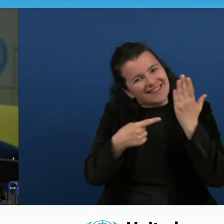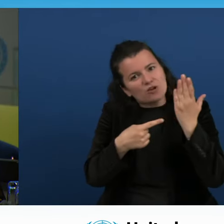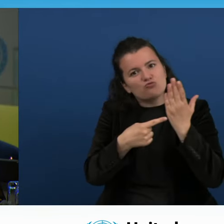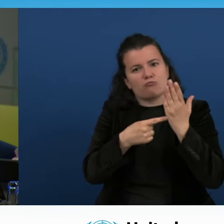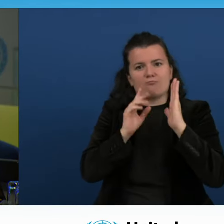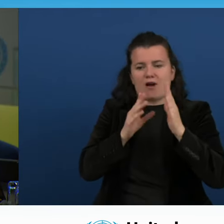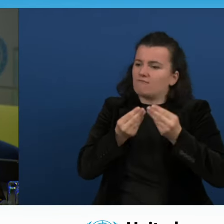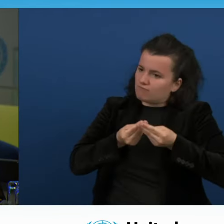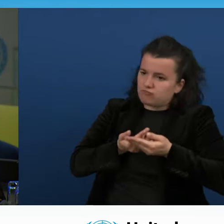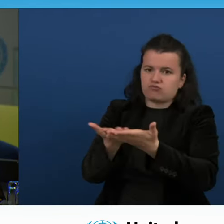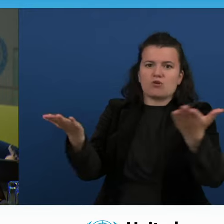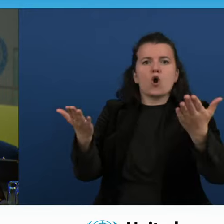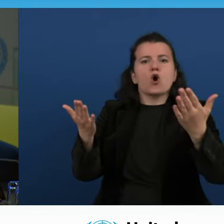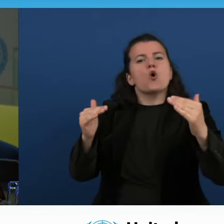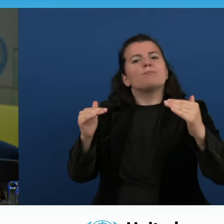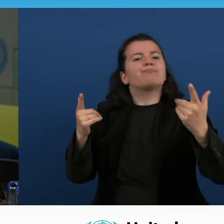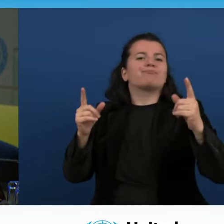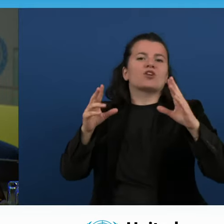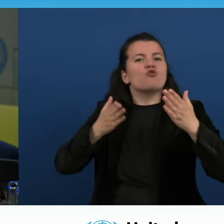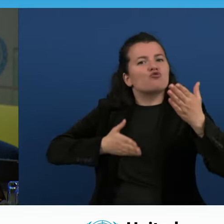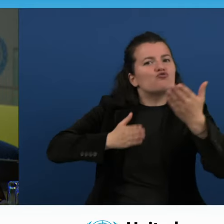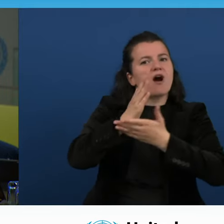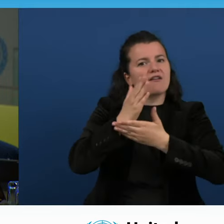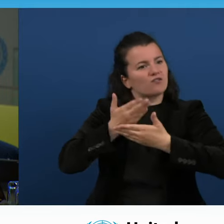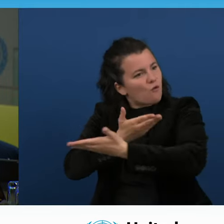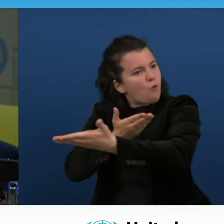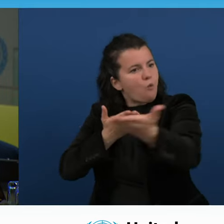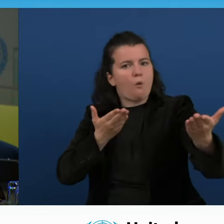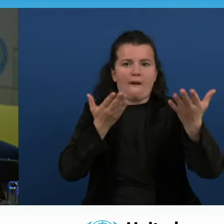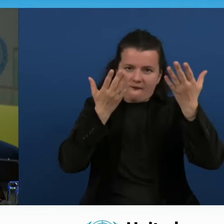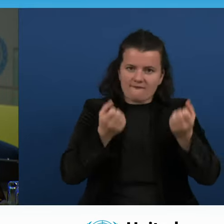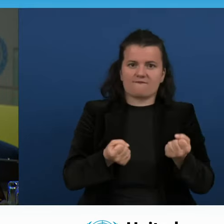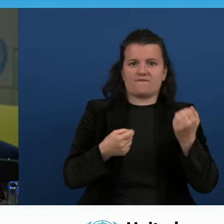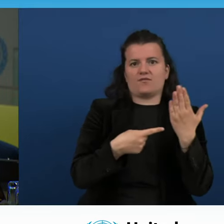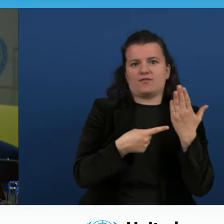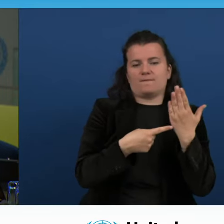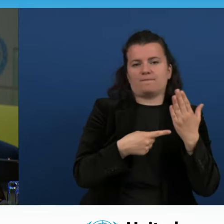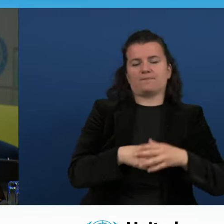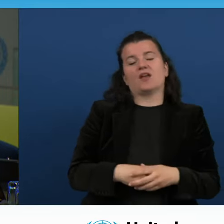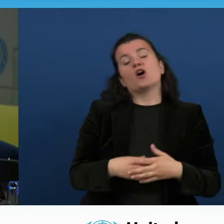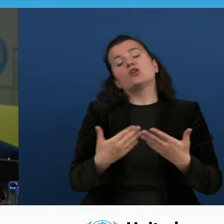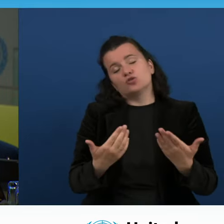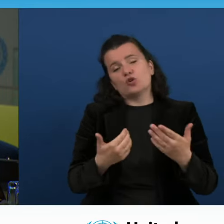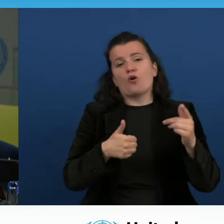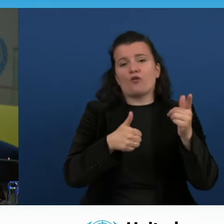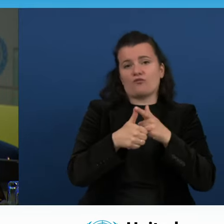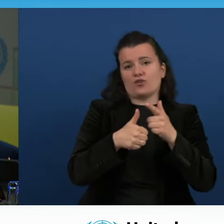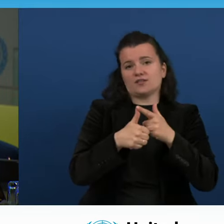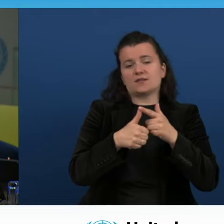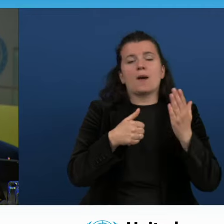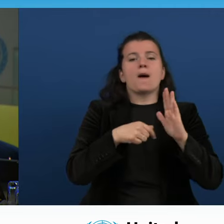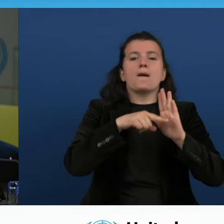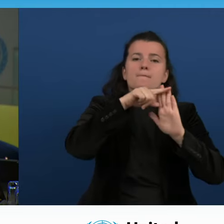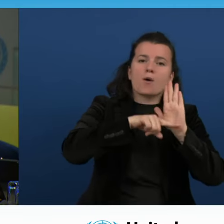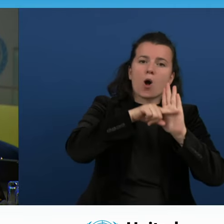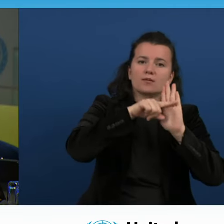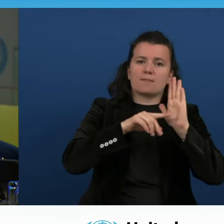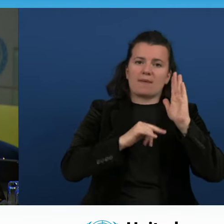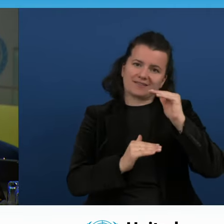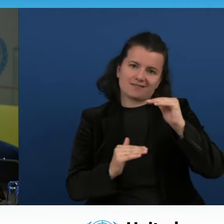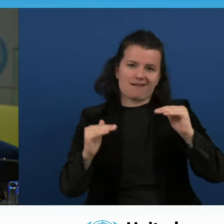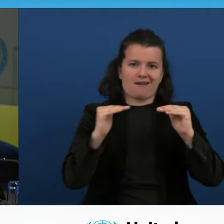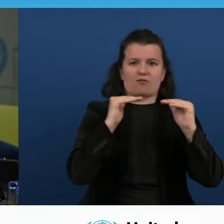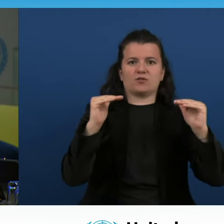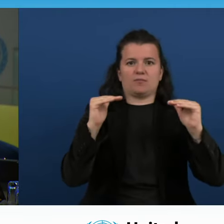say like maybe three scales at which we could engage. The first one is to advocate for equitable policies through lobbying local governments as well